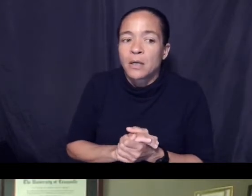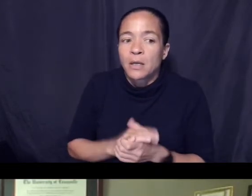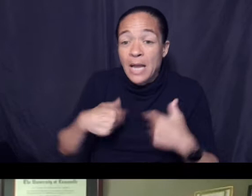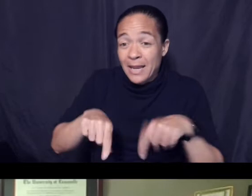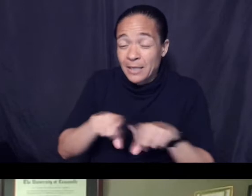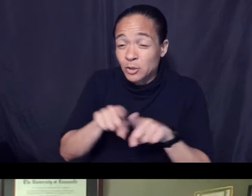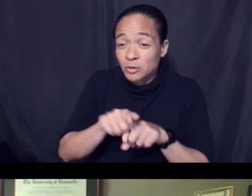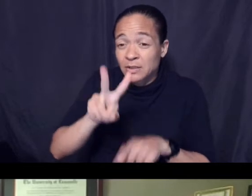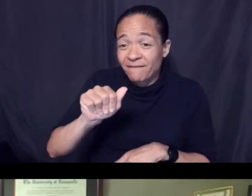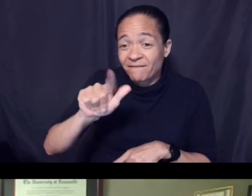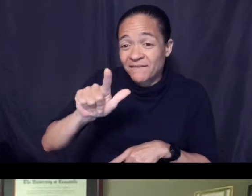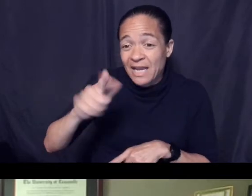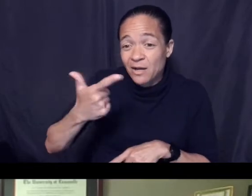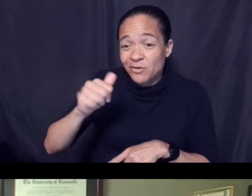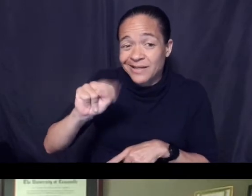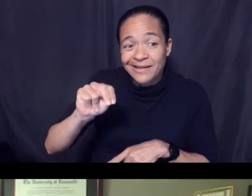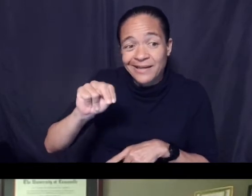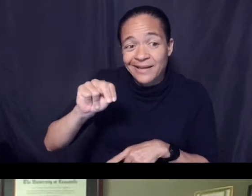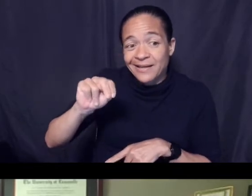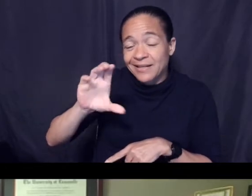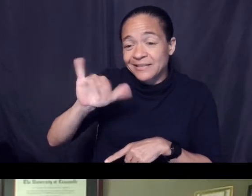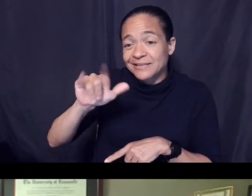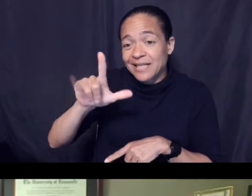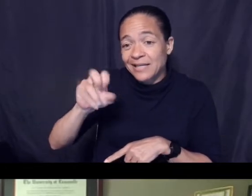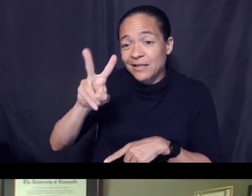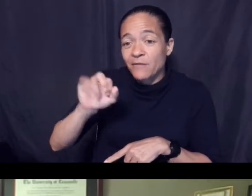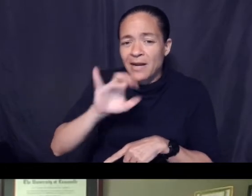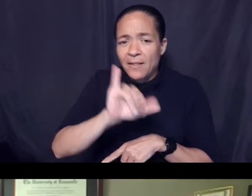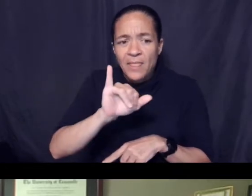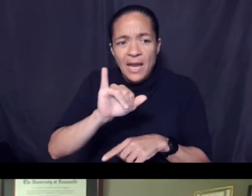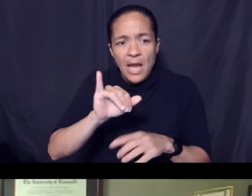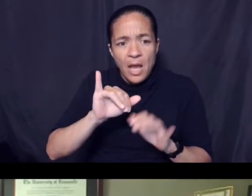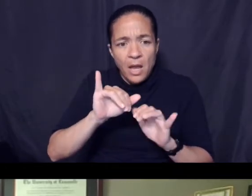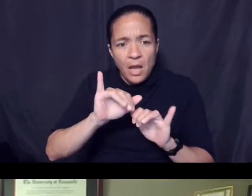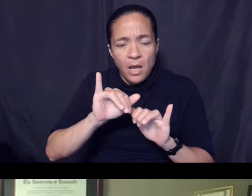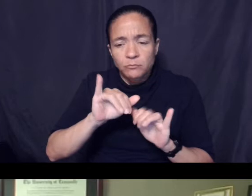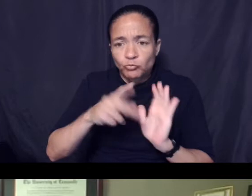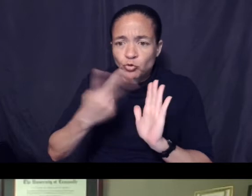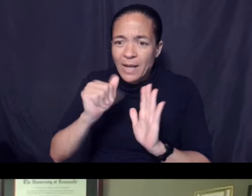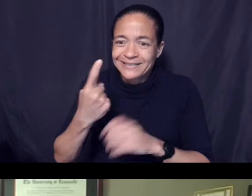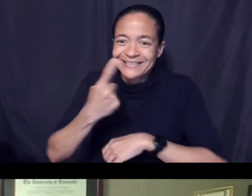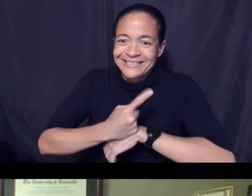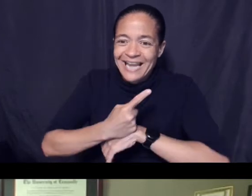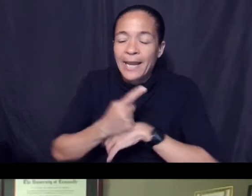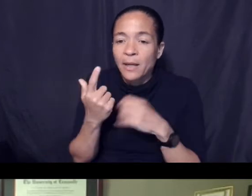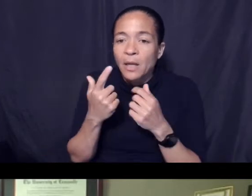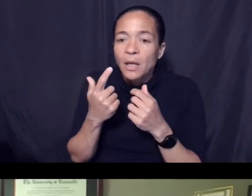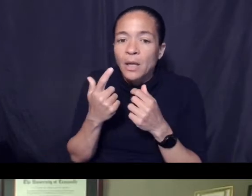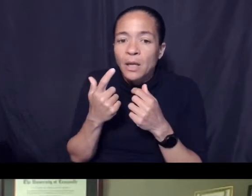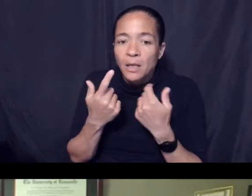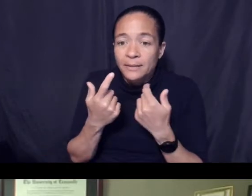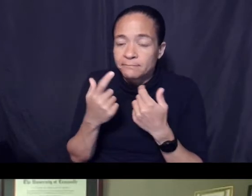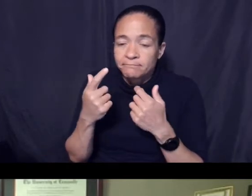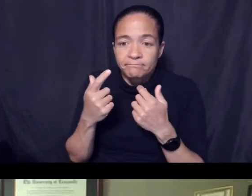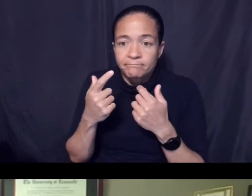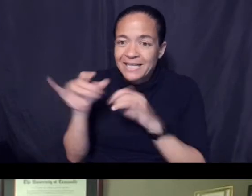about valganciclovir is that at this dosing, 16 milligrams per kilo per dose, twice a day, same systemic exposure